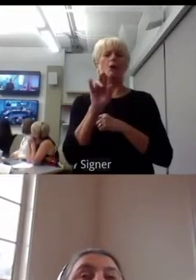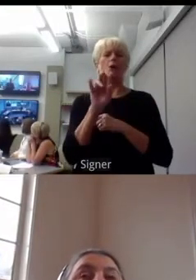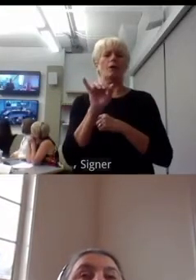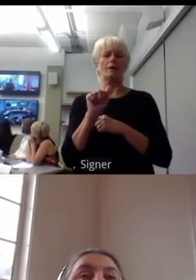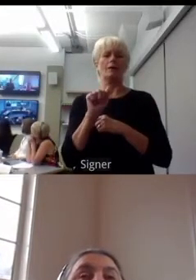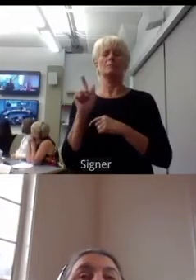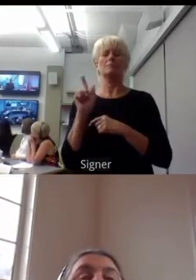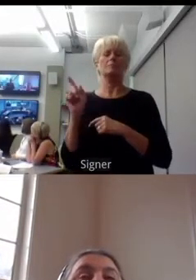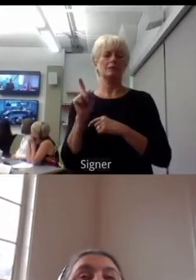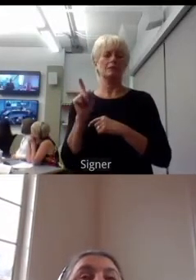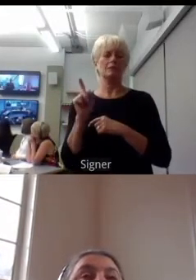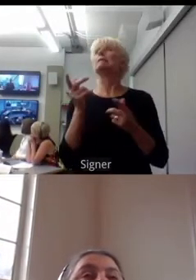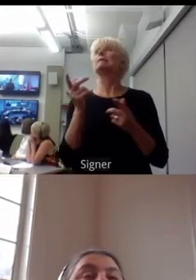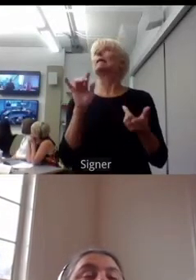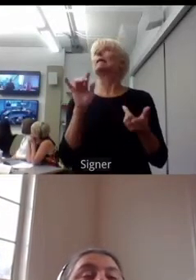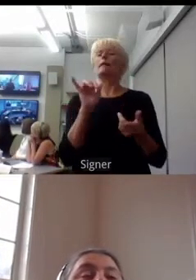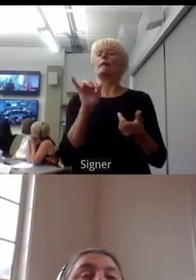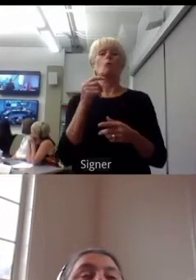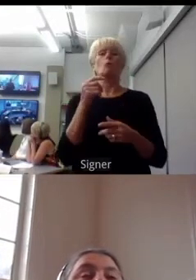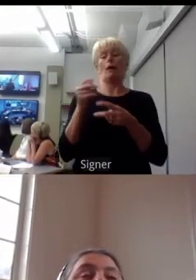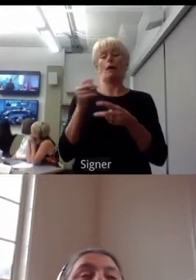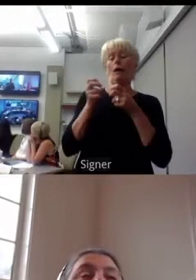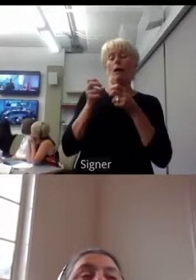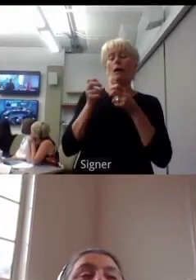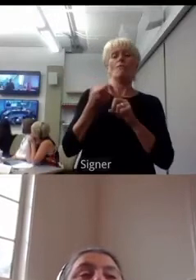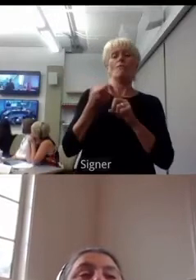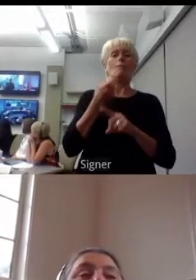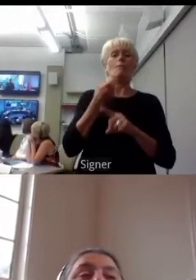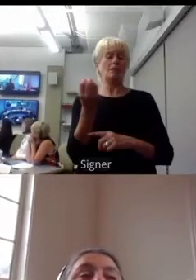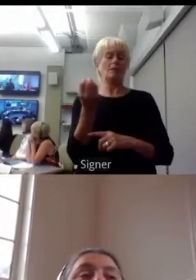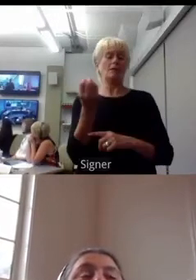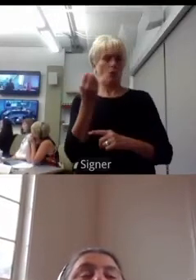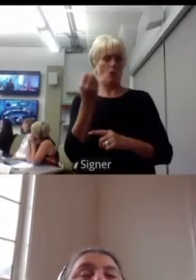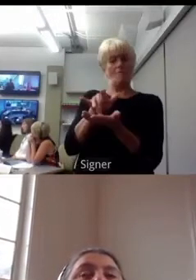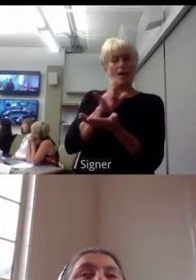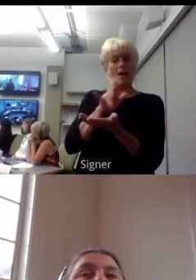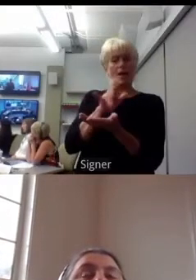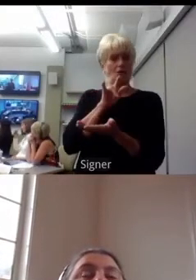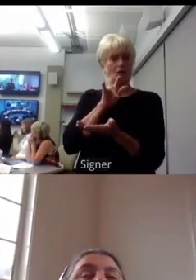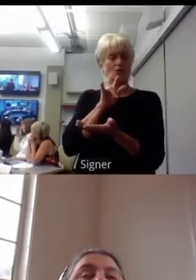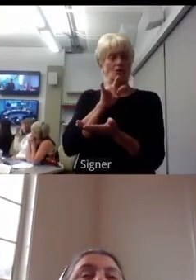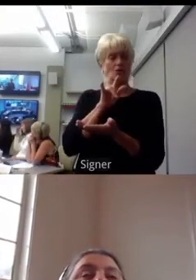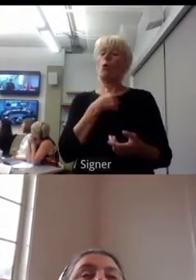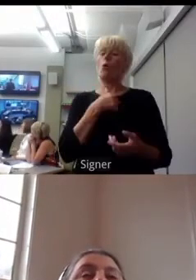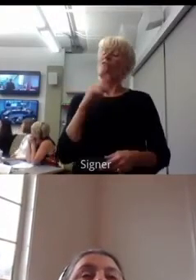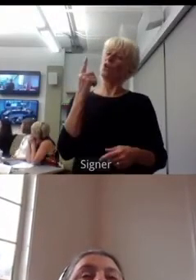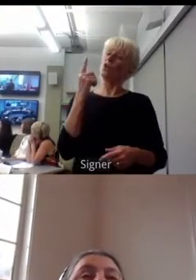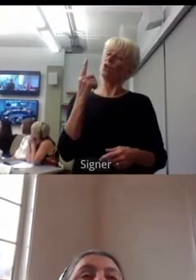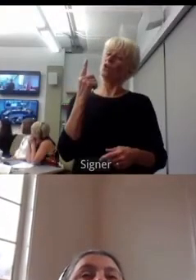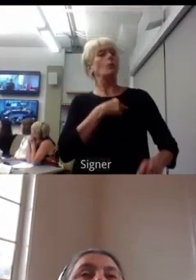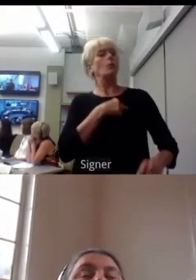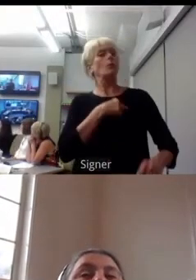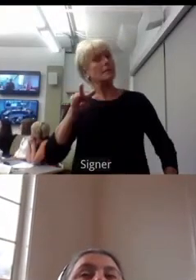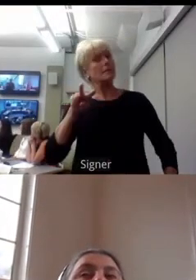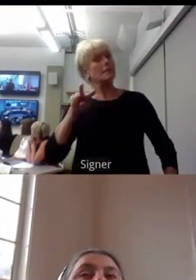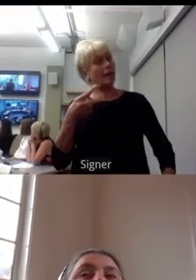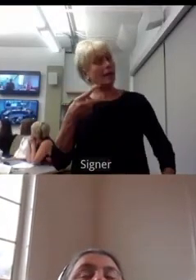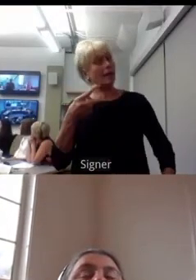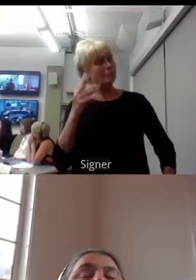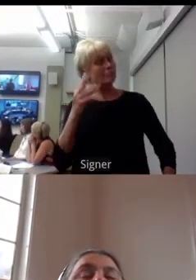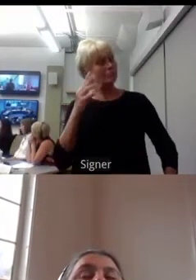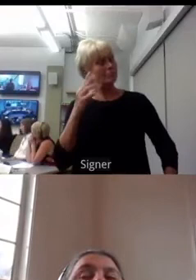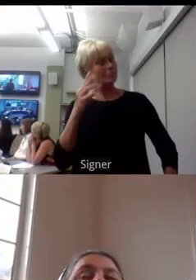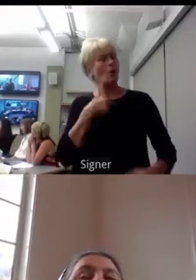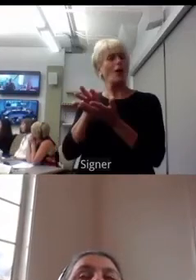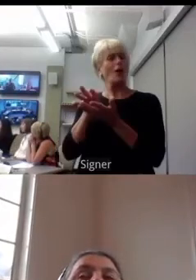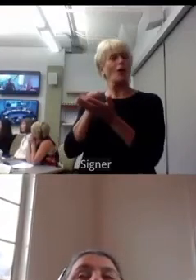our advantages. We weren't first, we were second. So we had an opportunity to learn from Ontario, and early on in the process,